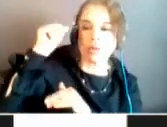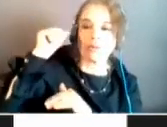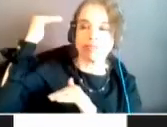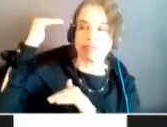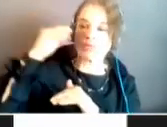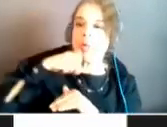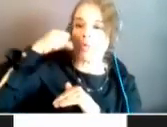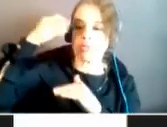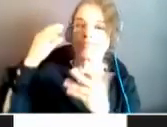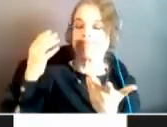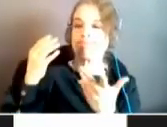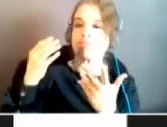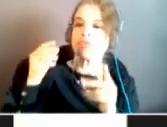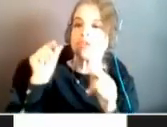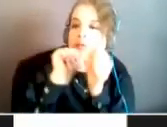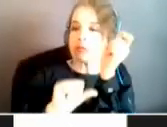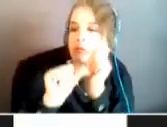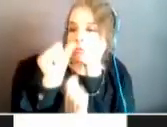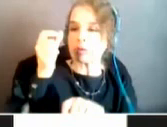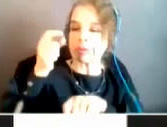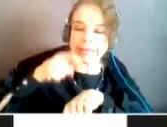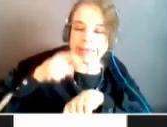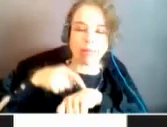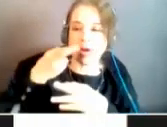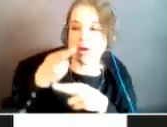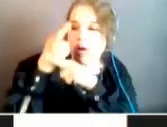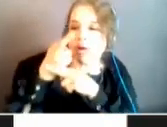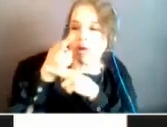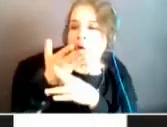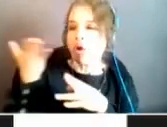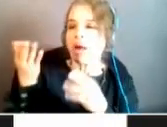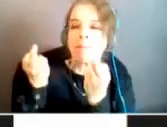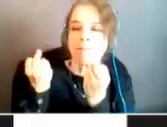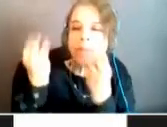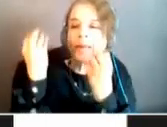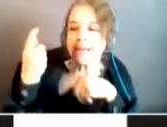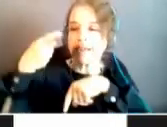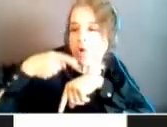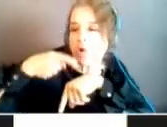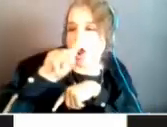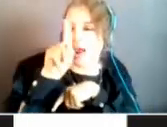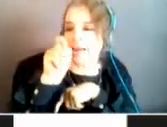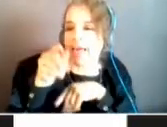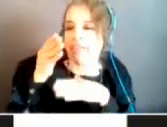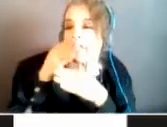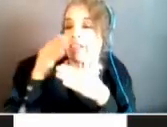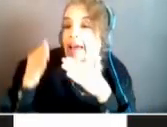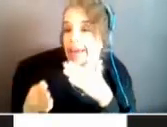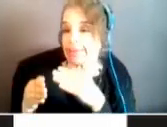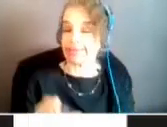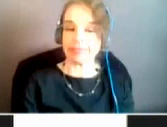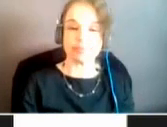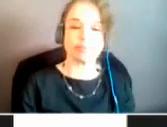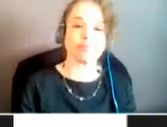of our time, we'll get hear a little bit about resources and then, plenty of time for questions at the end.